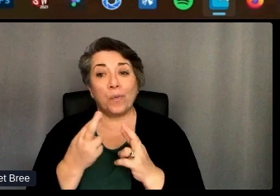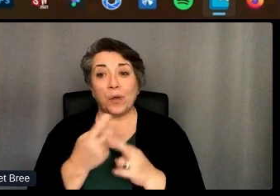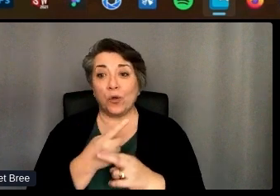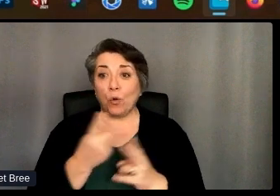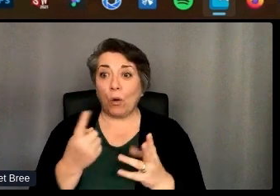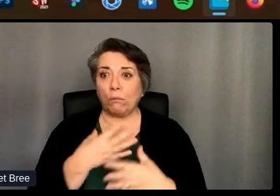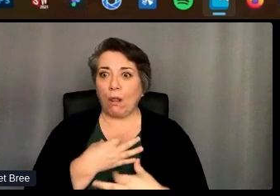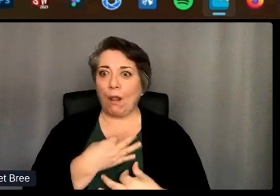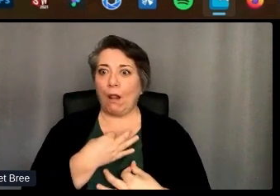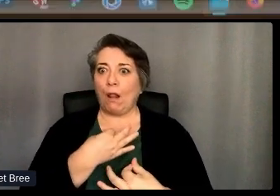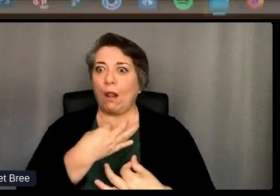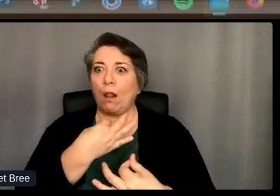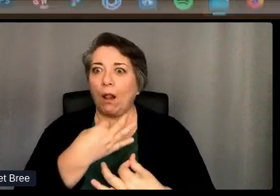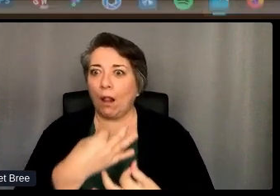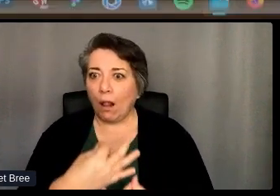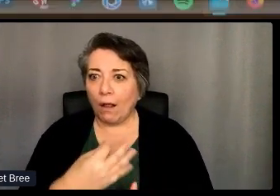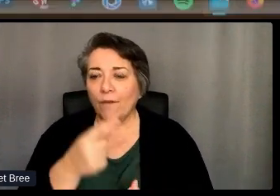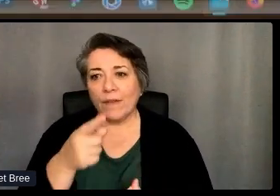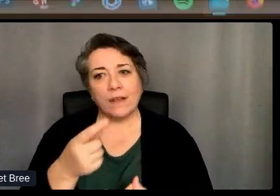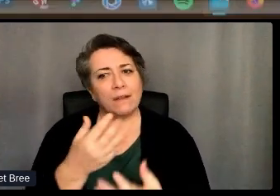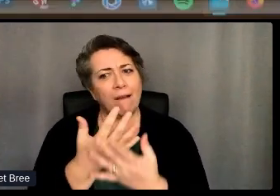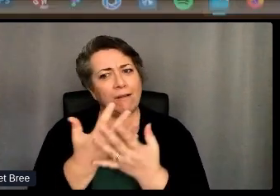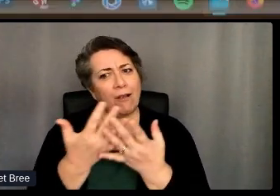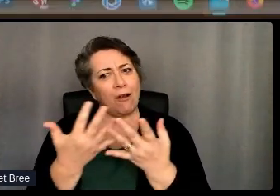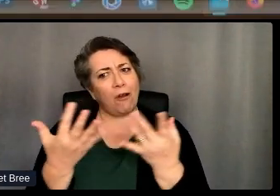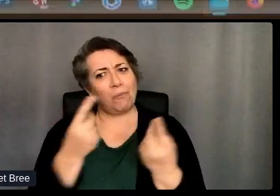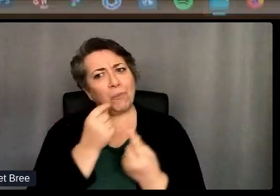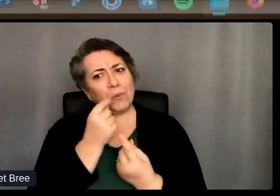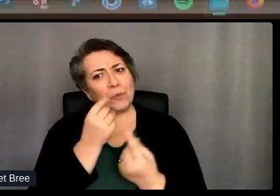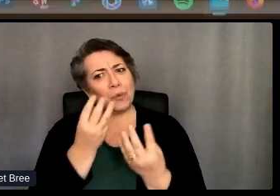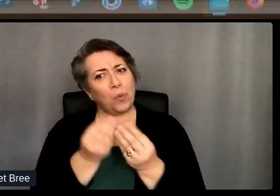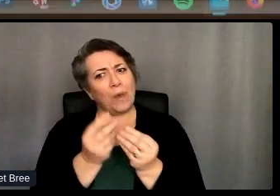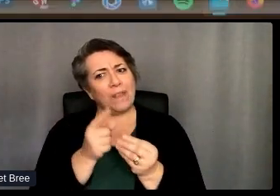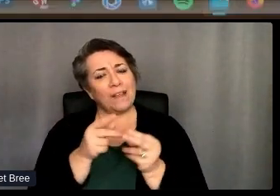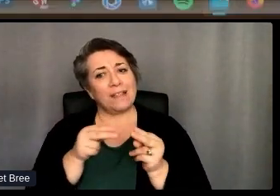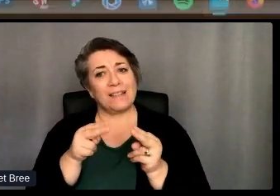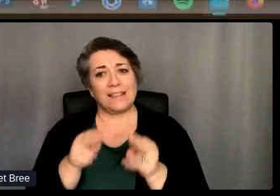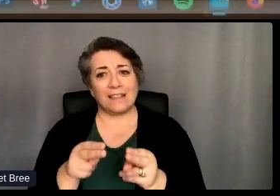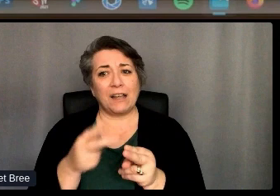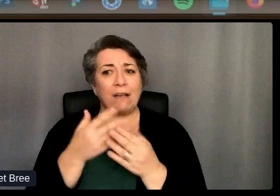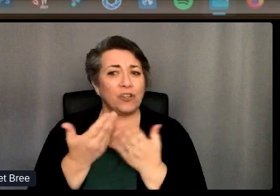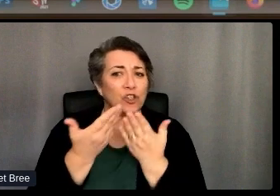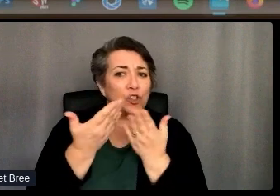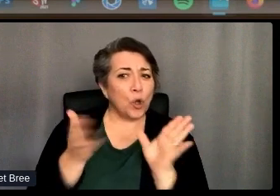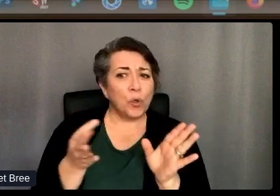more capabilities the system has to offer. So this is just a glance of what it can do.